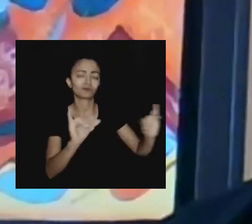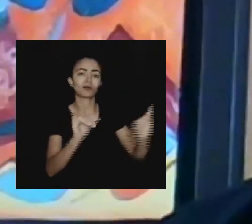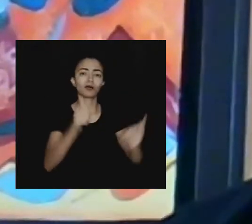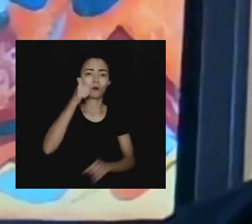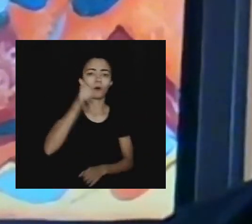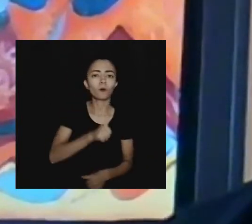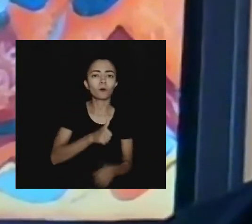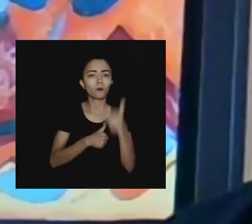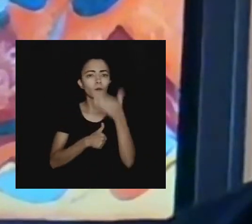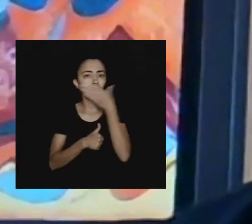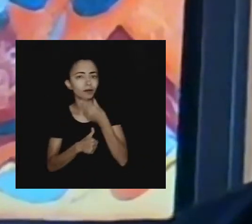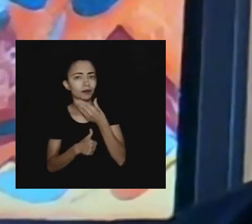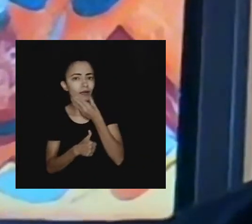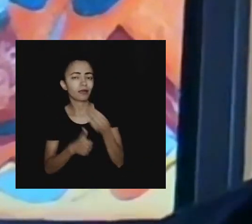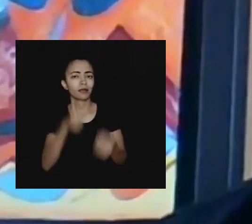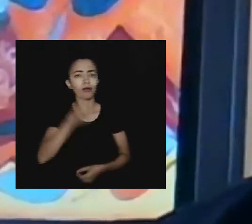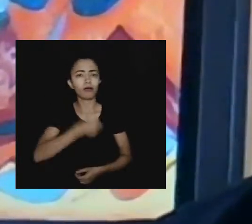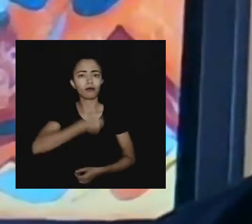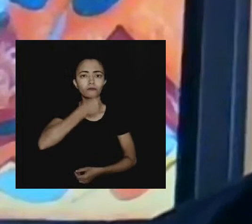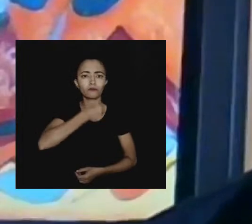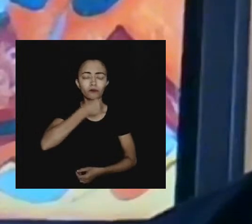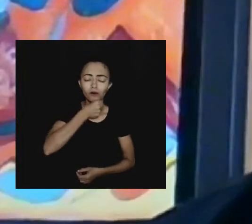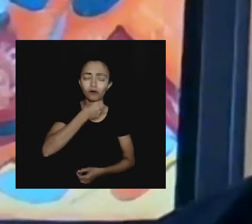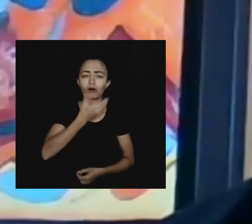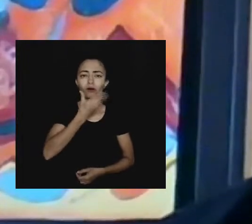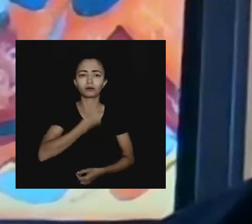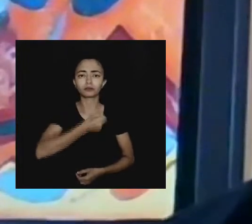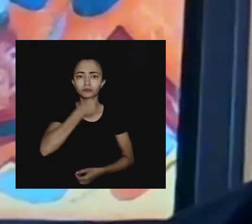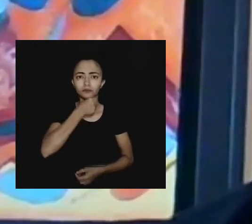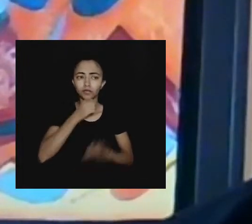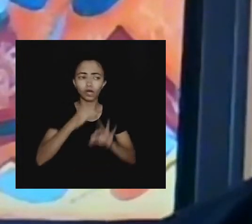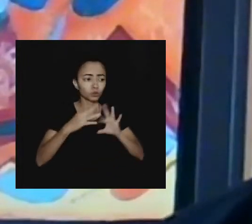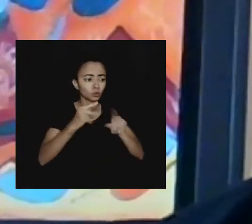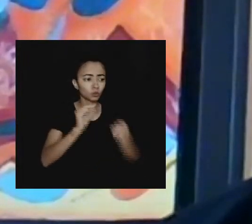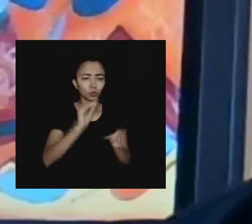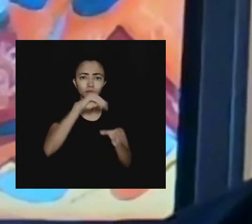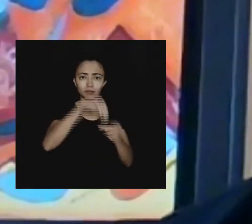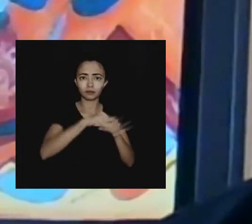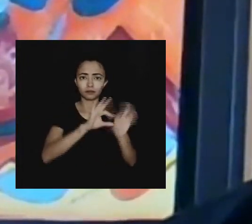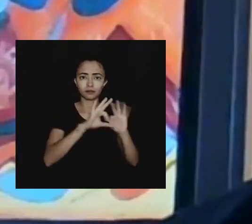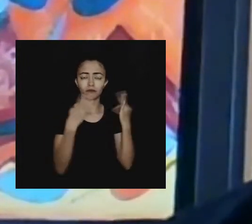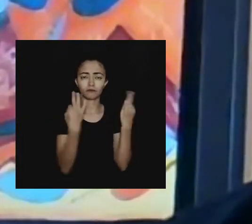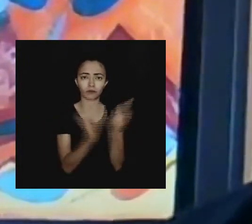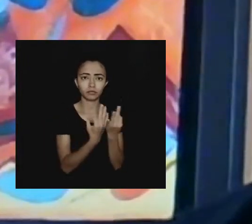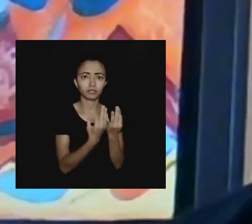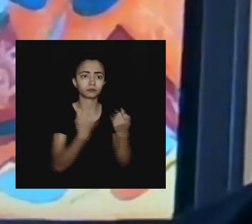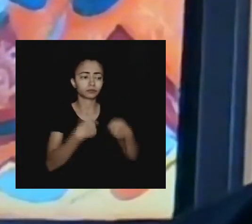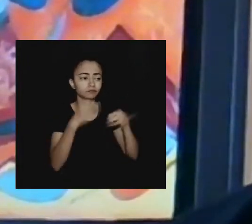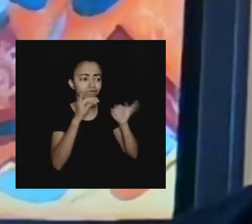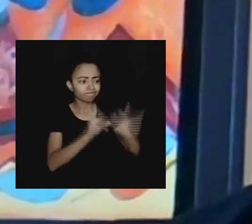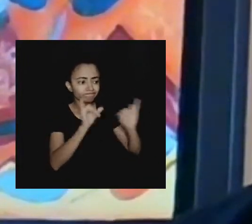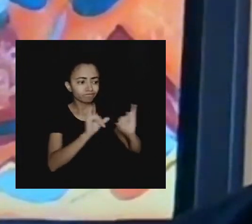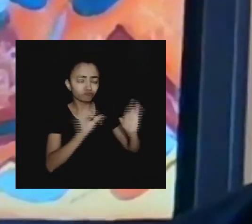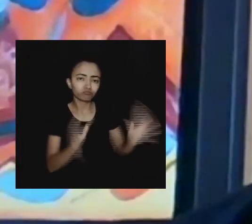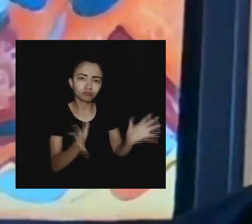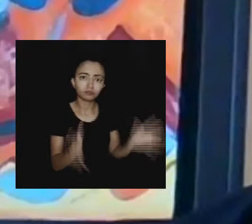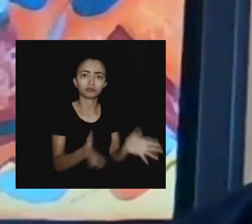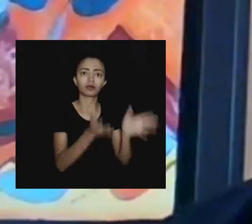grandmothers, and it ends in converting in just a